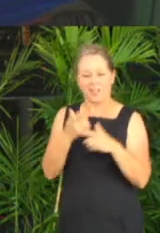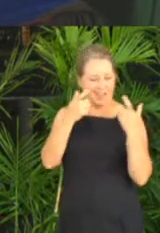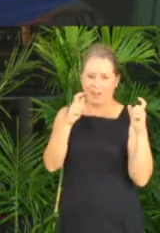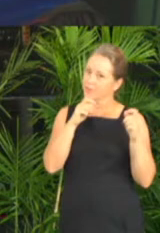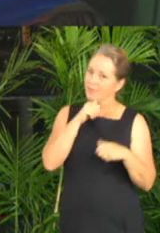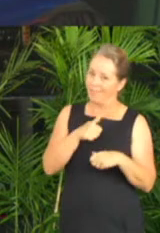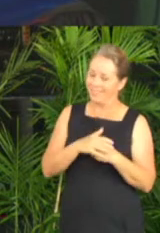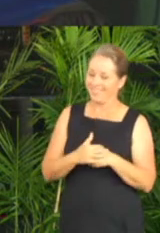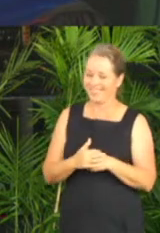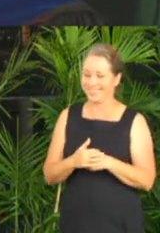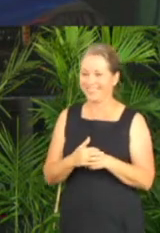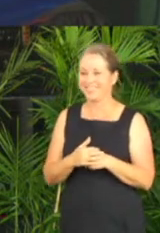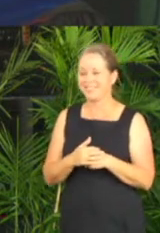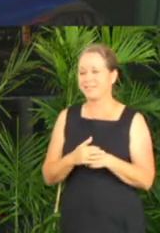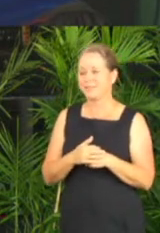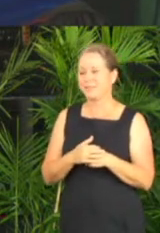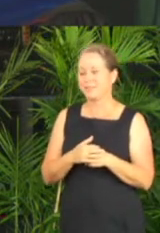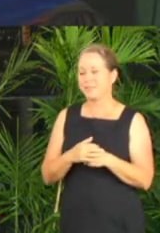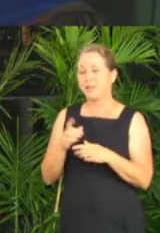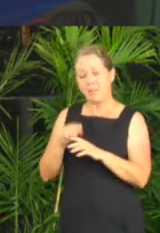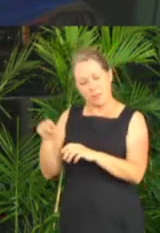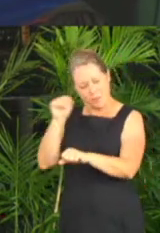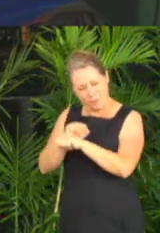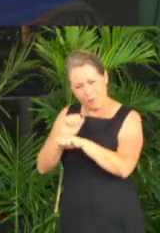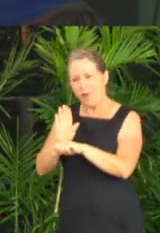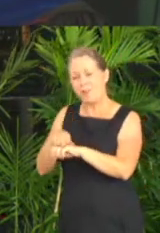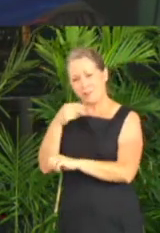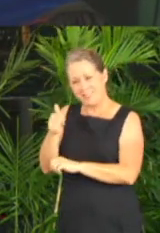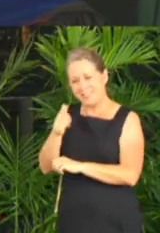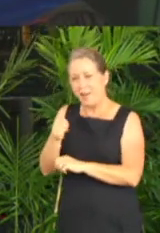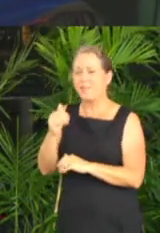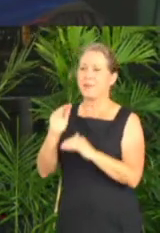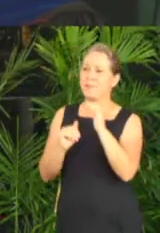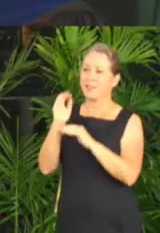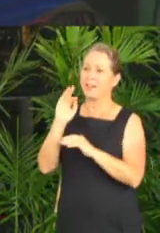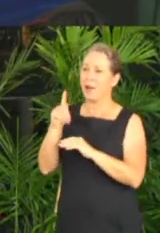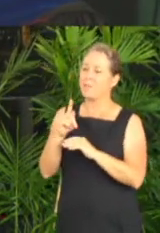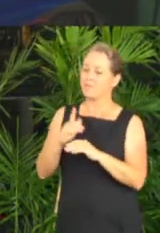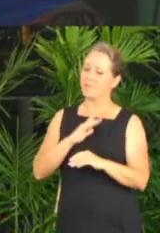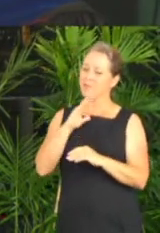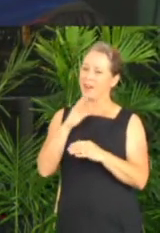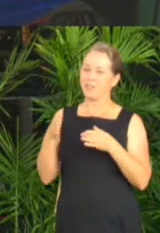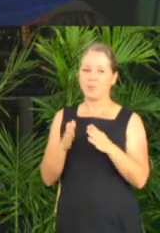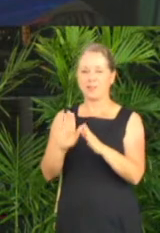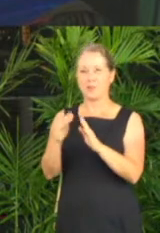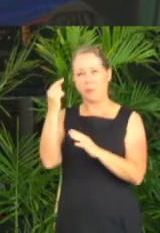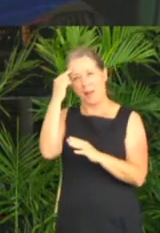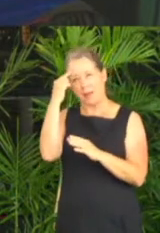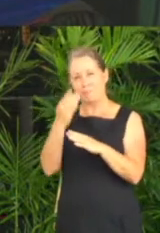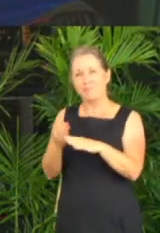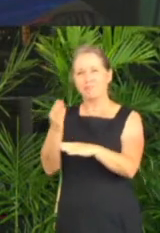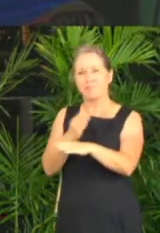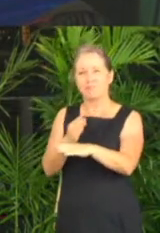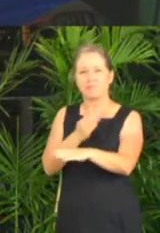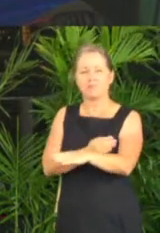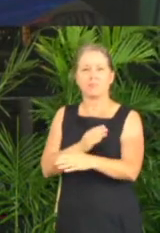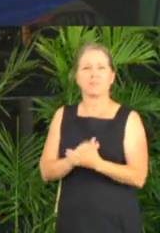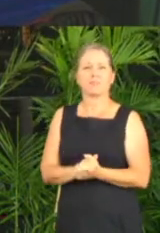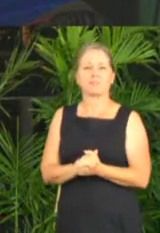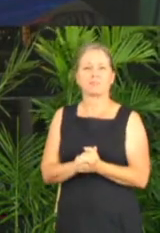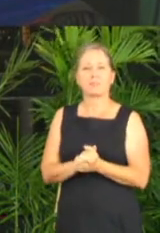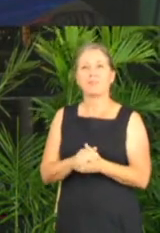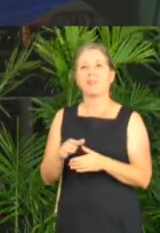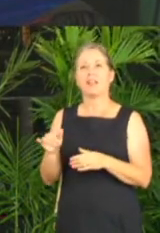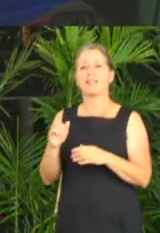is not. May you work on yourself, building up and refining the ways of your mind.